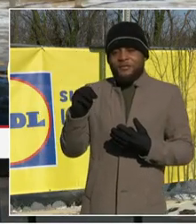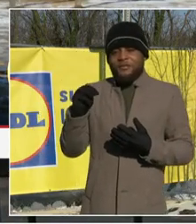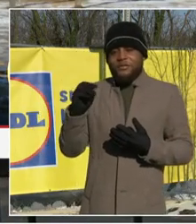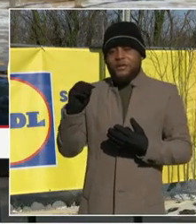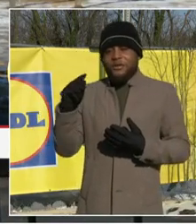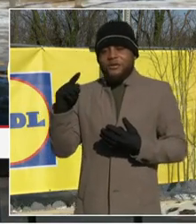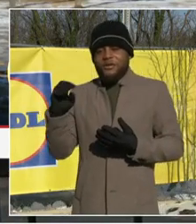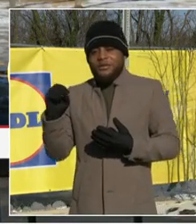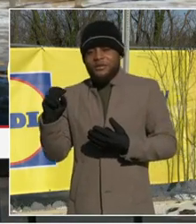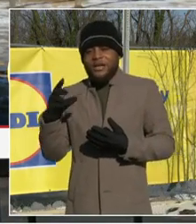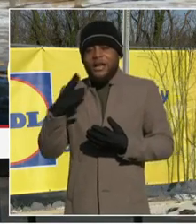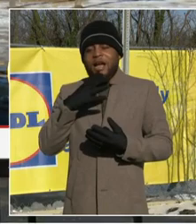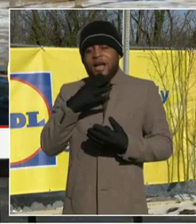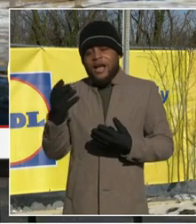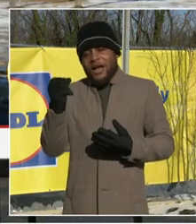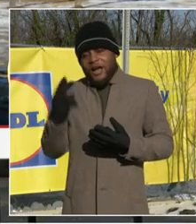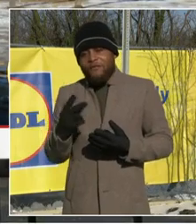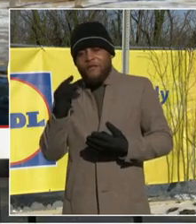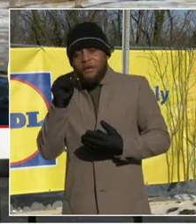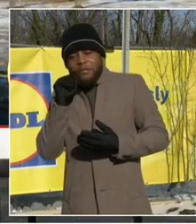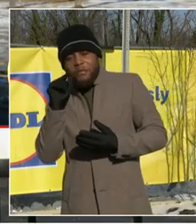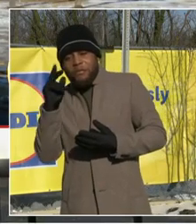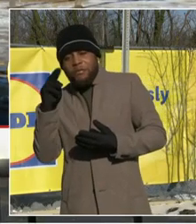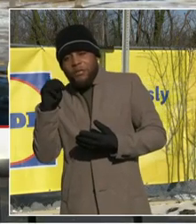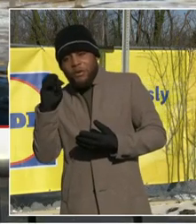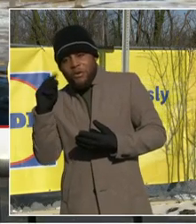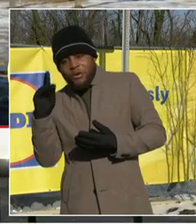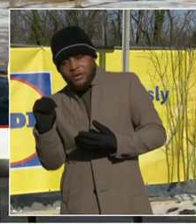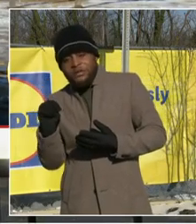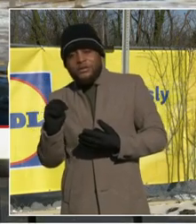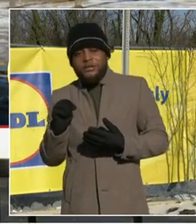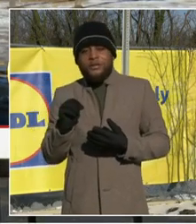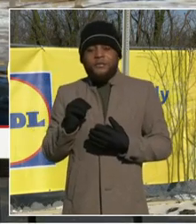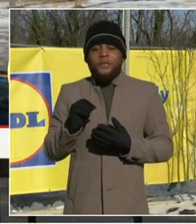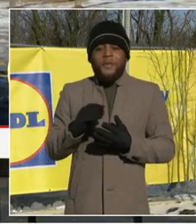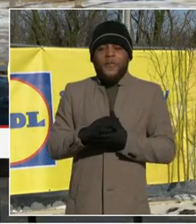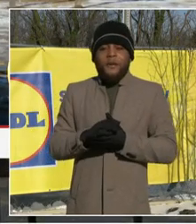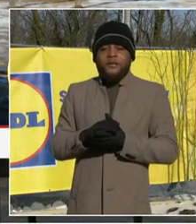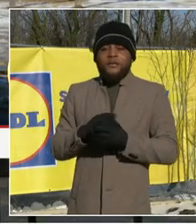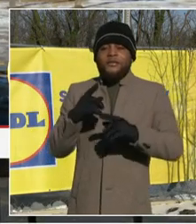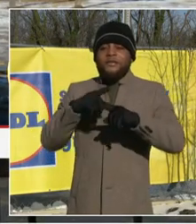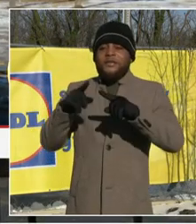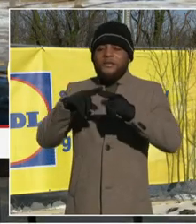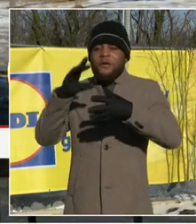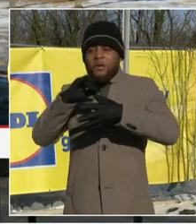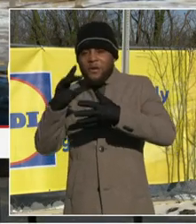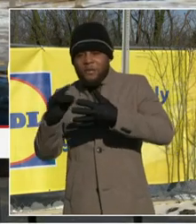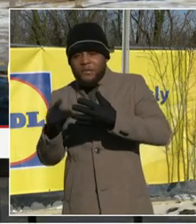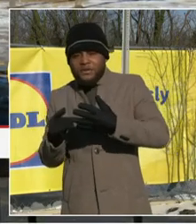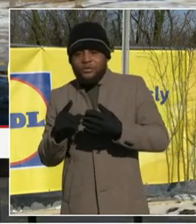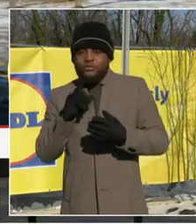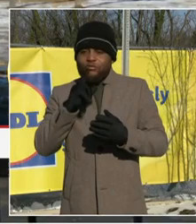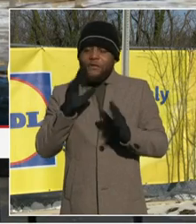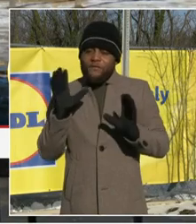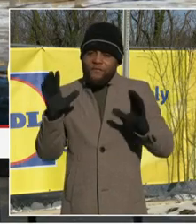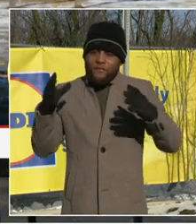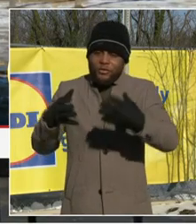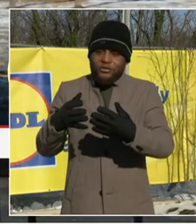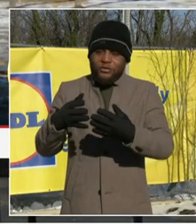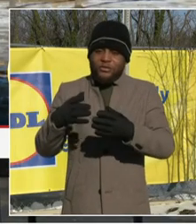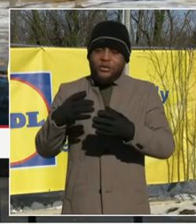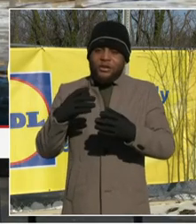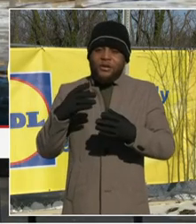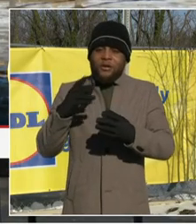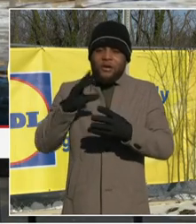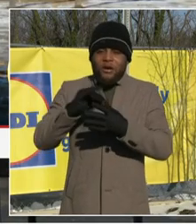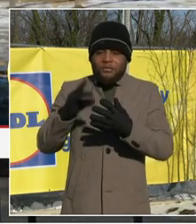at Skyland. We also changed the supermarket tax credit to focus eligibility to areas most in